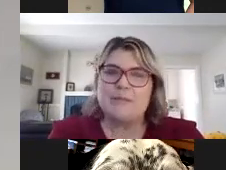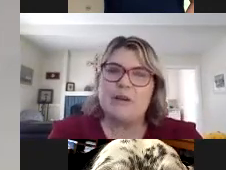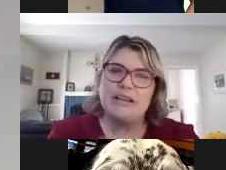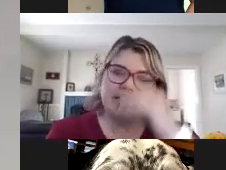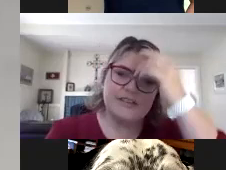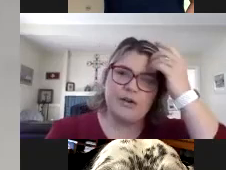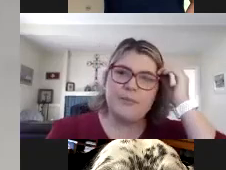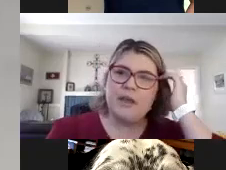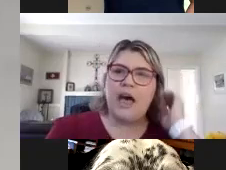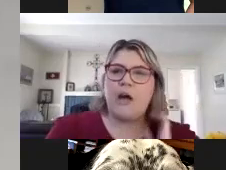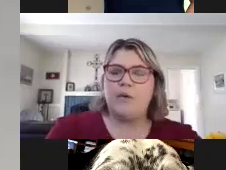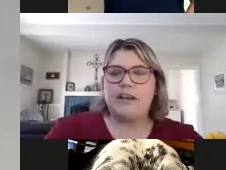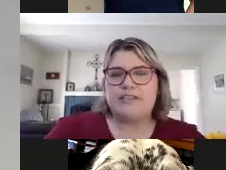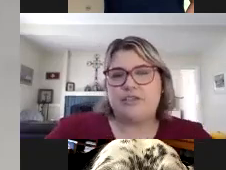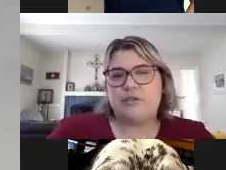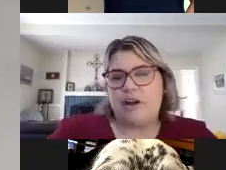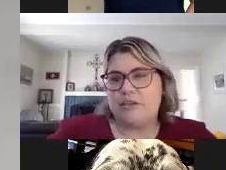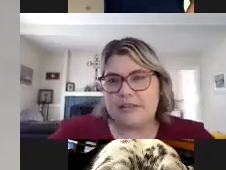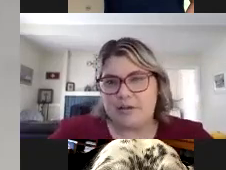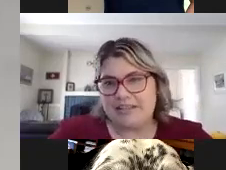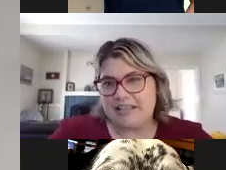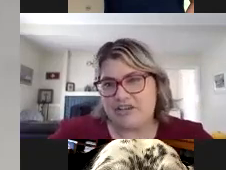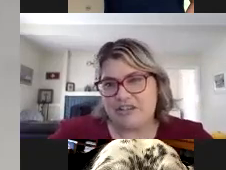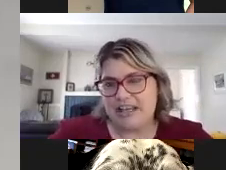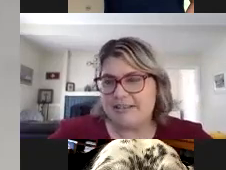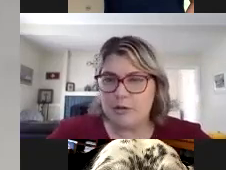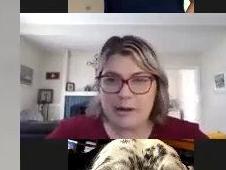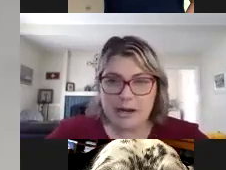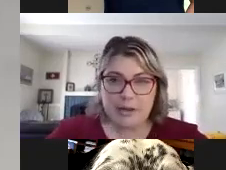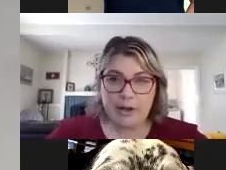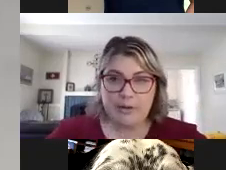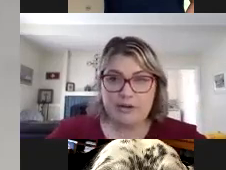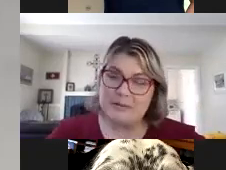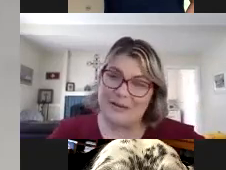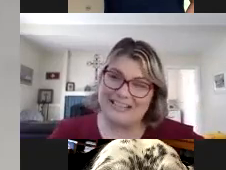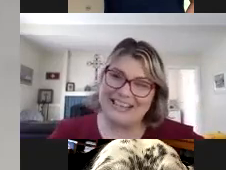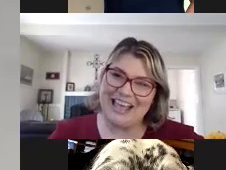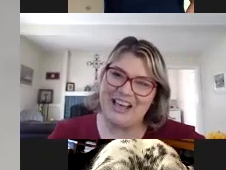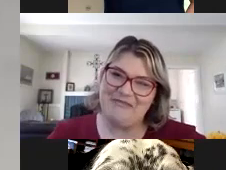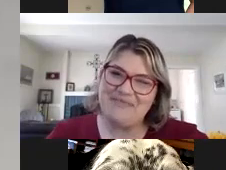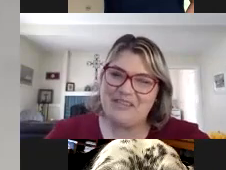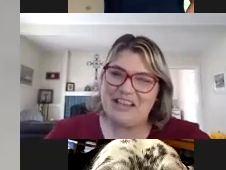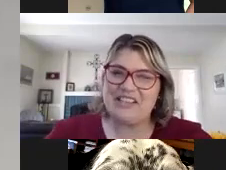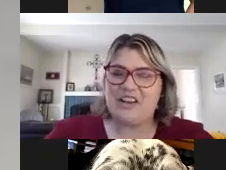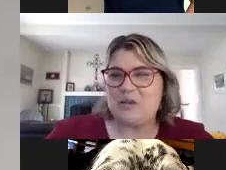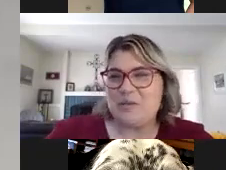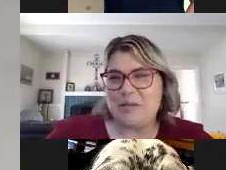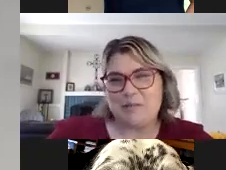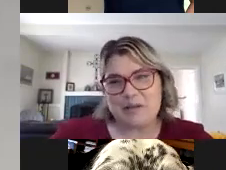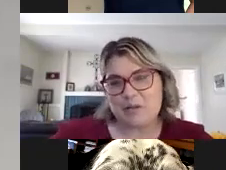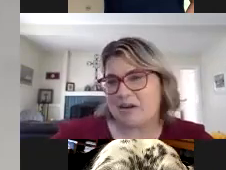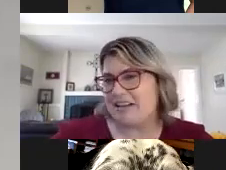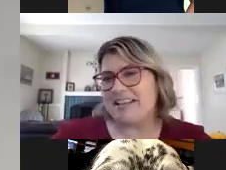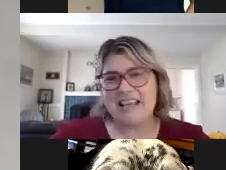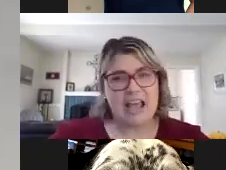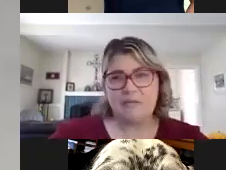Southern Experience. So I wanted to offer this presentation, and so it may not be quite what you're expecting. I'm going to talk a little bit about